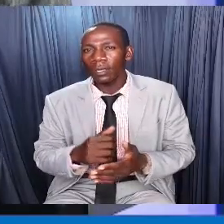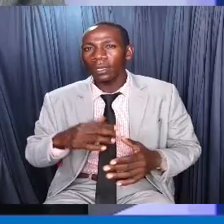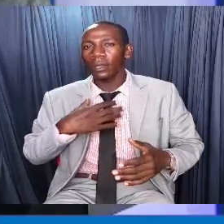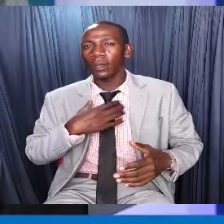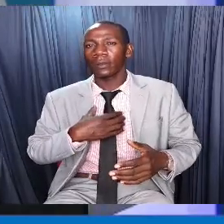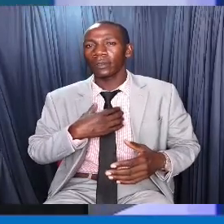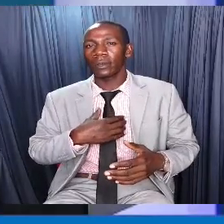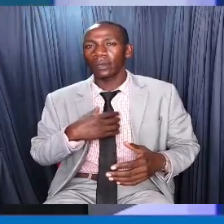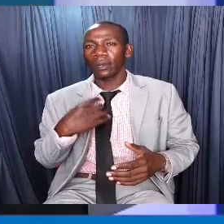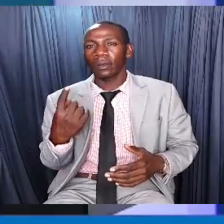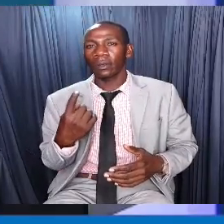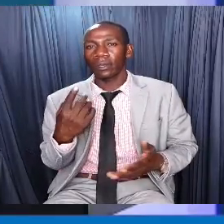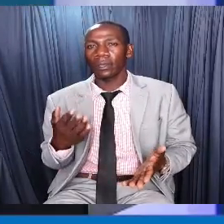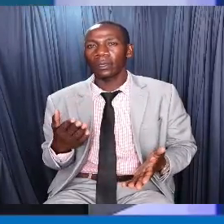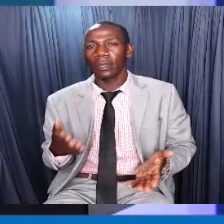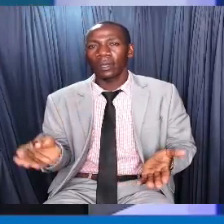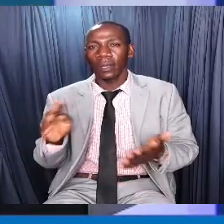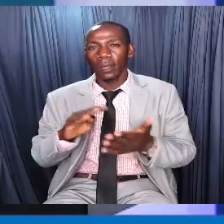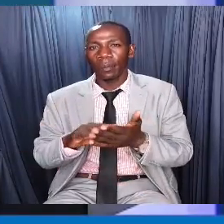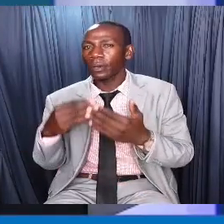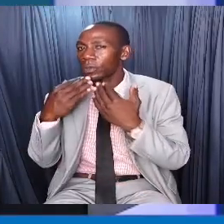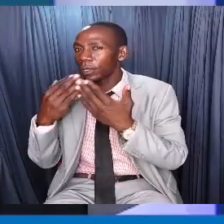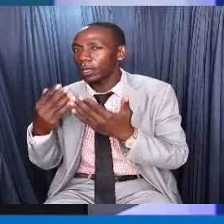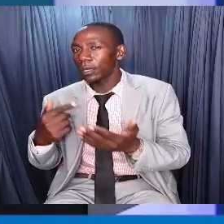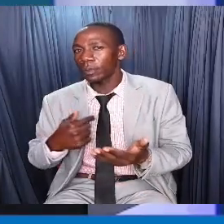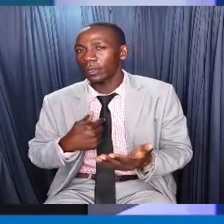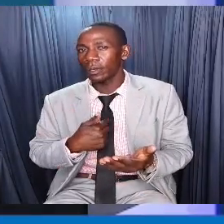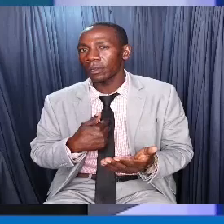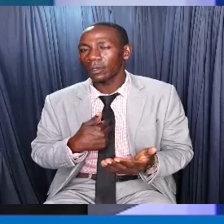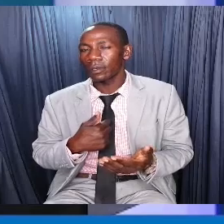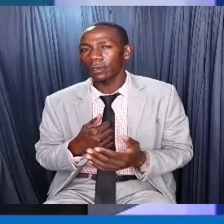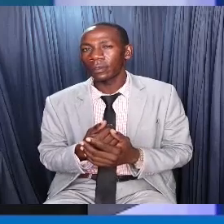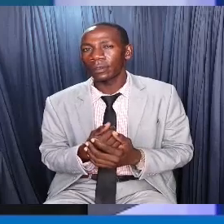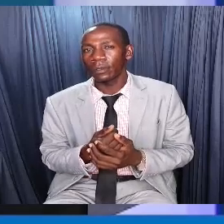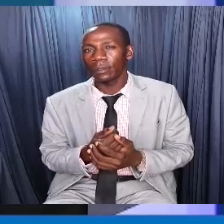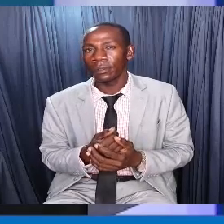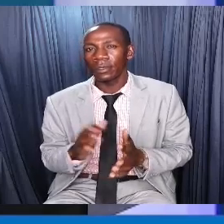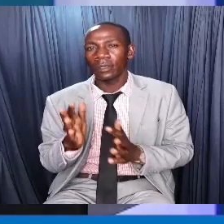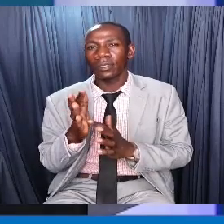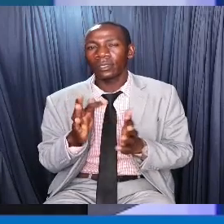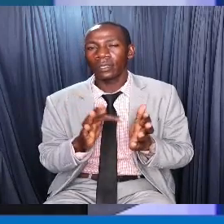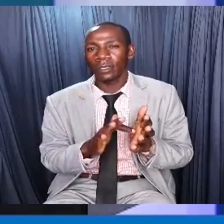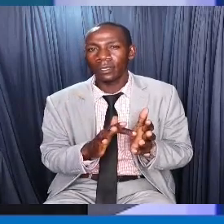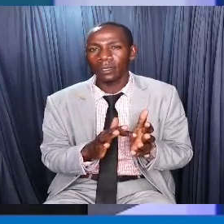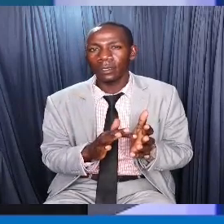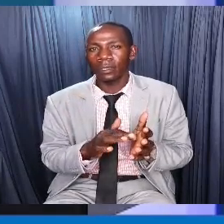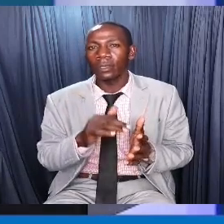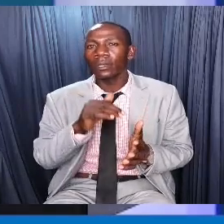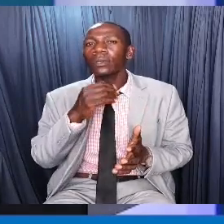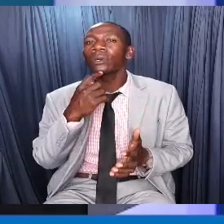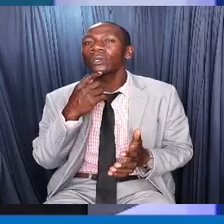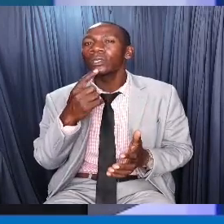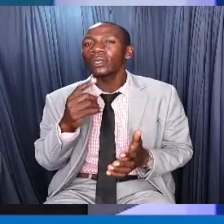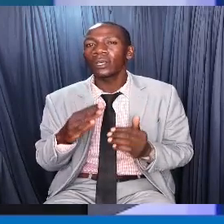peke yake. This one only a newcomer. Amerudi kutoa shukrani. Is the one who has come back for the gratitude. Na Yesu. And Jesus. Hakuambia wale